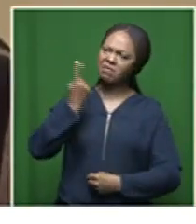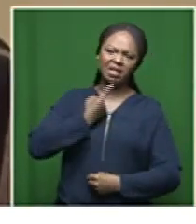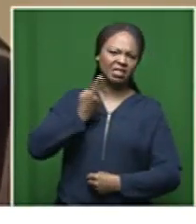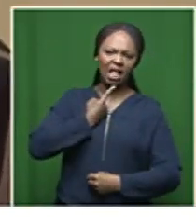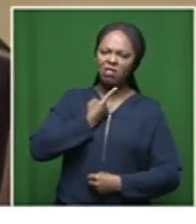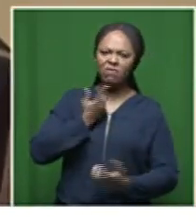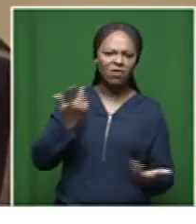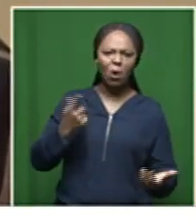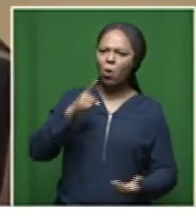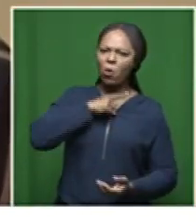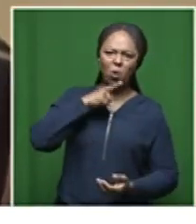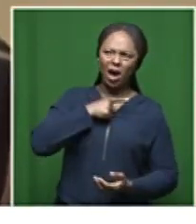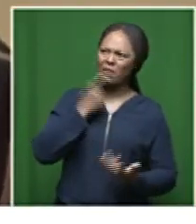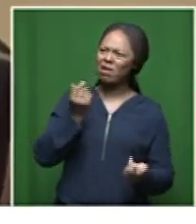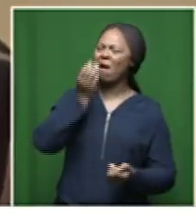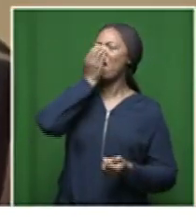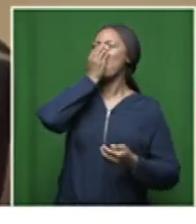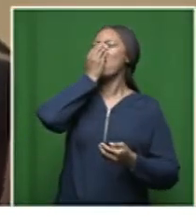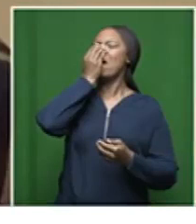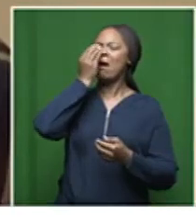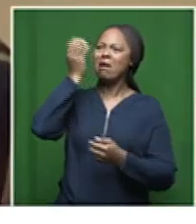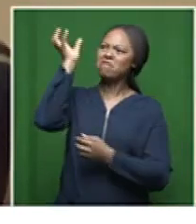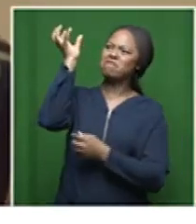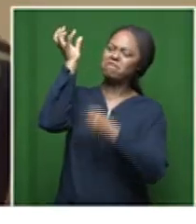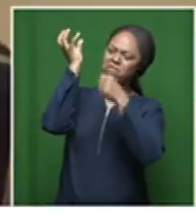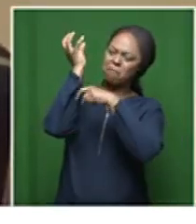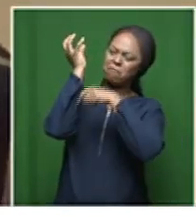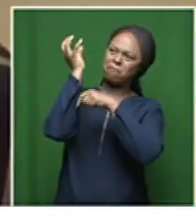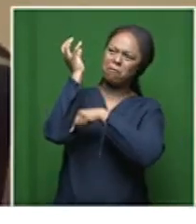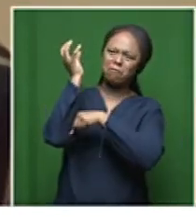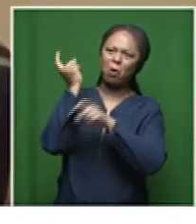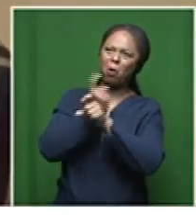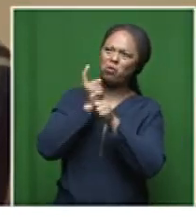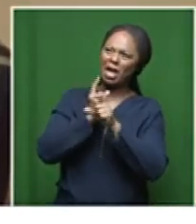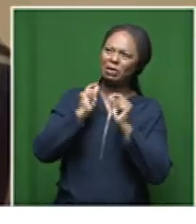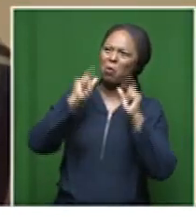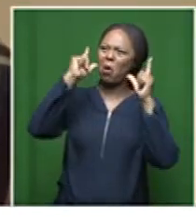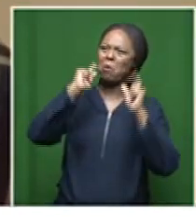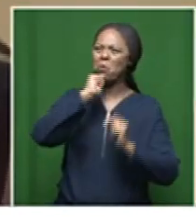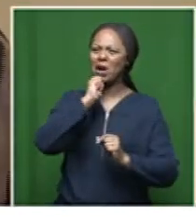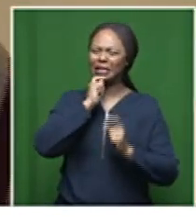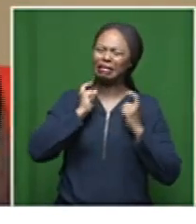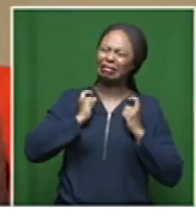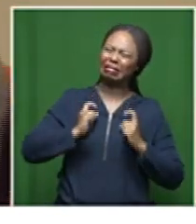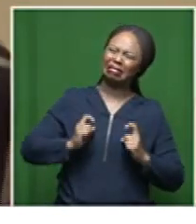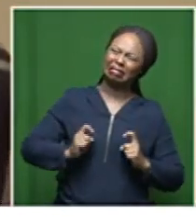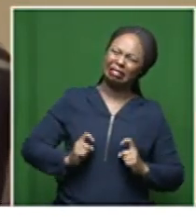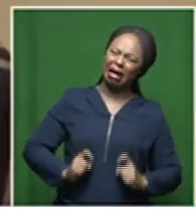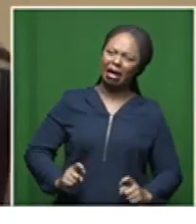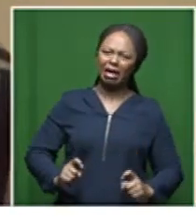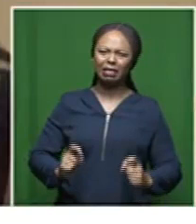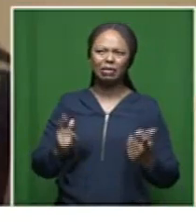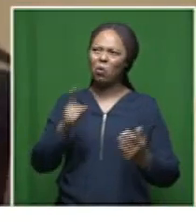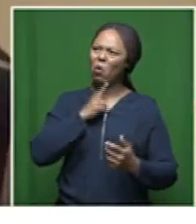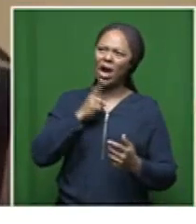it that I must live on a machine? It's quite difficult to even wake up in the morning. I'm always tired. Why am I